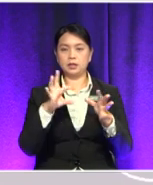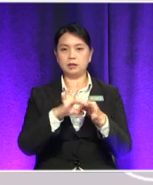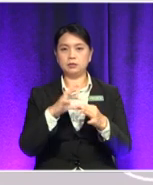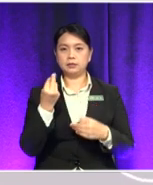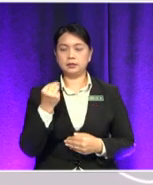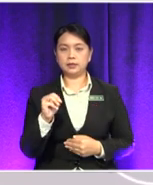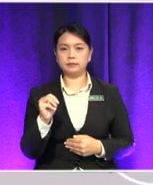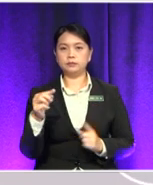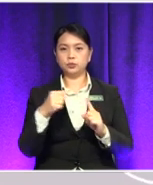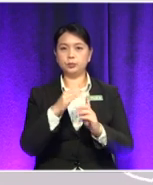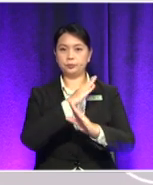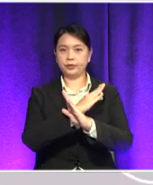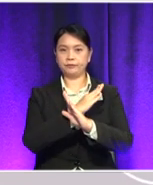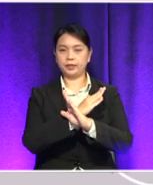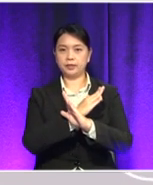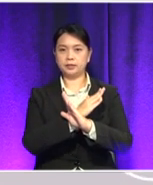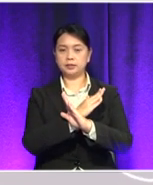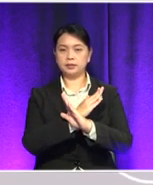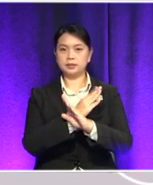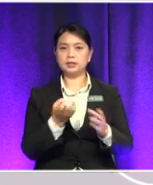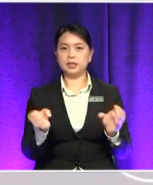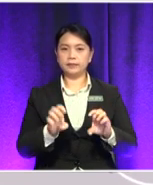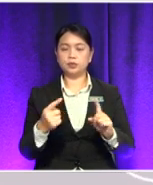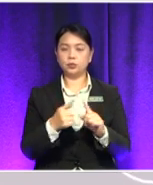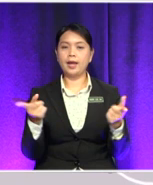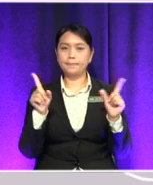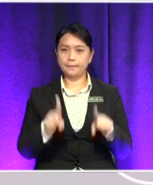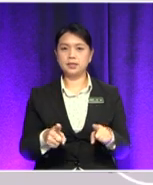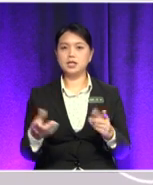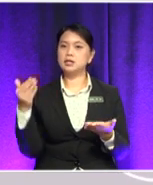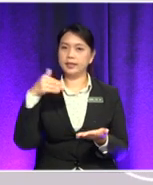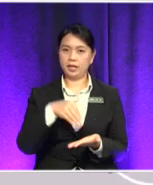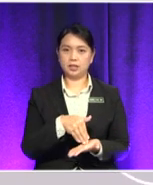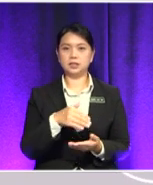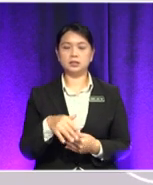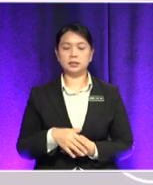prevent this event from happening again. Okay, so...